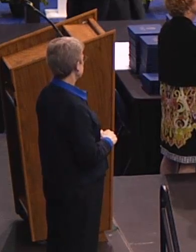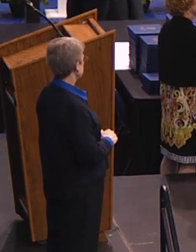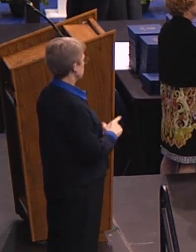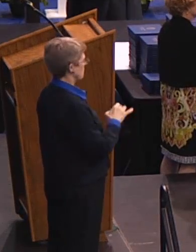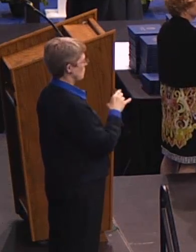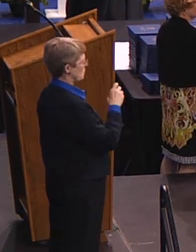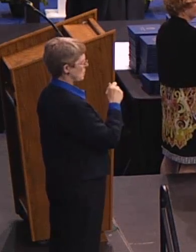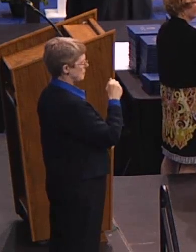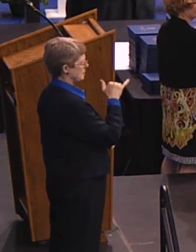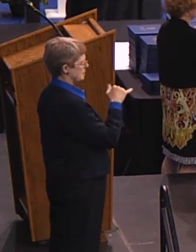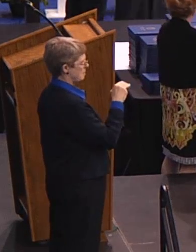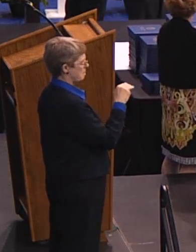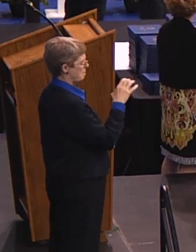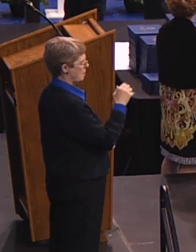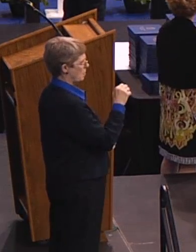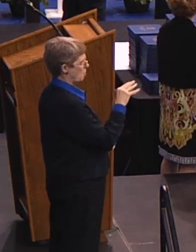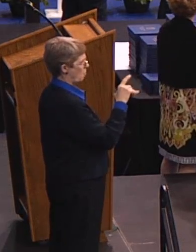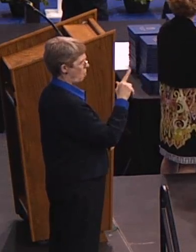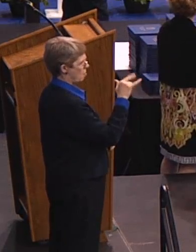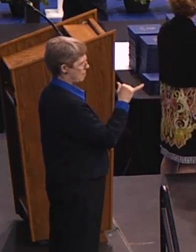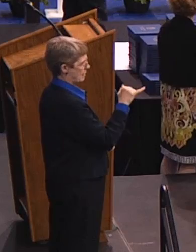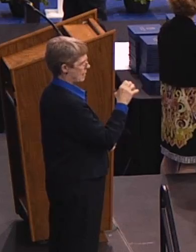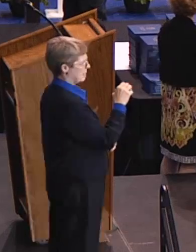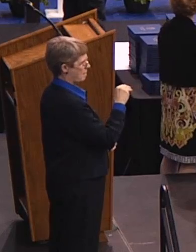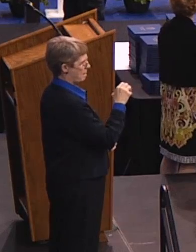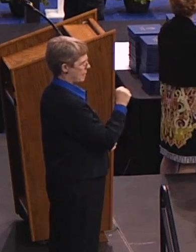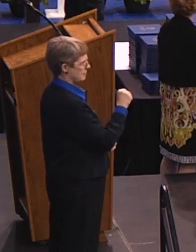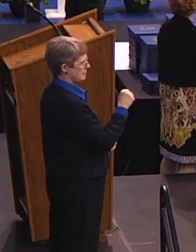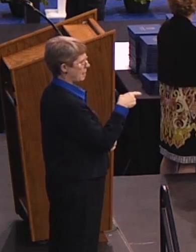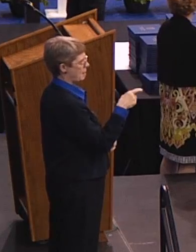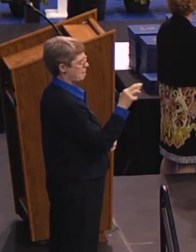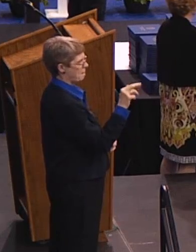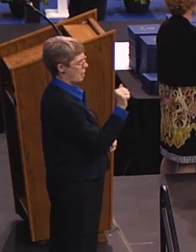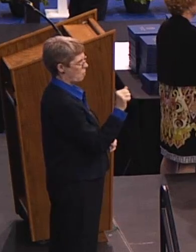Lindsay Brooke McCauley, EMS paramedic.